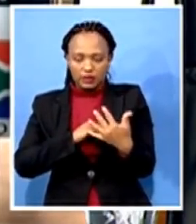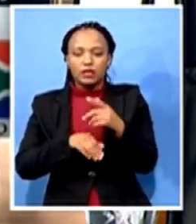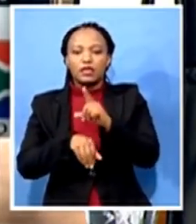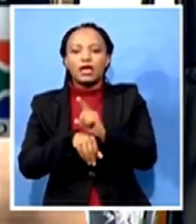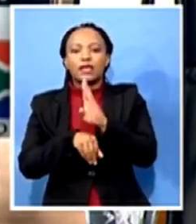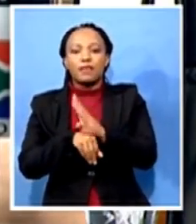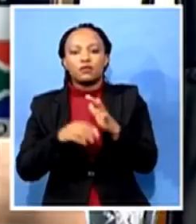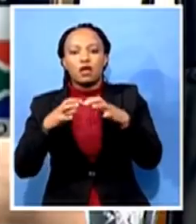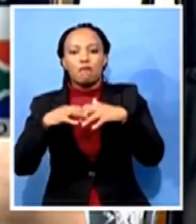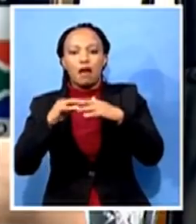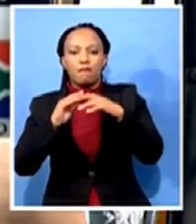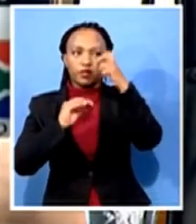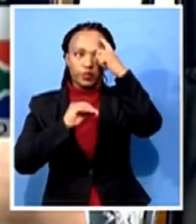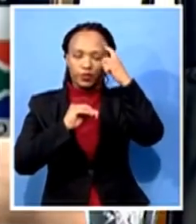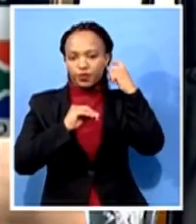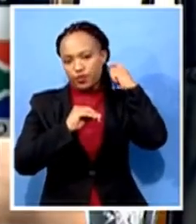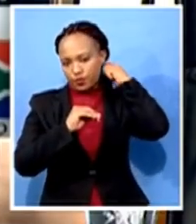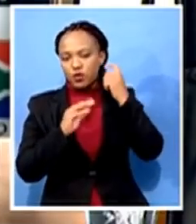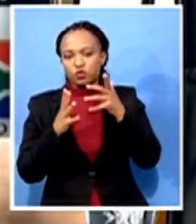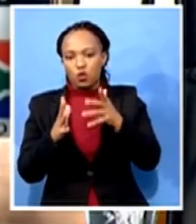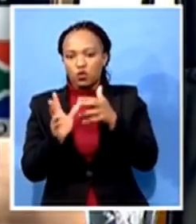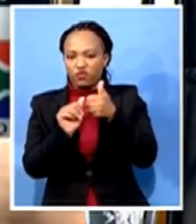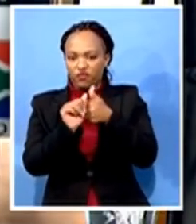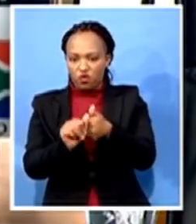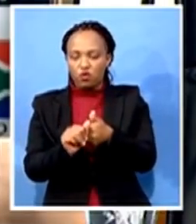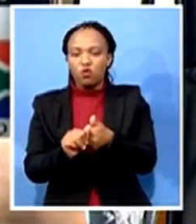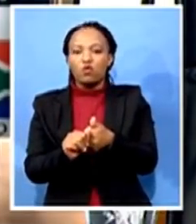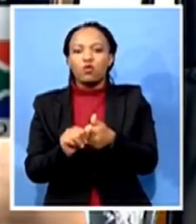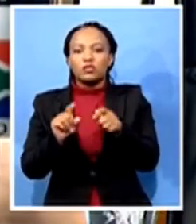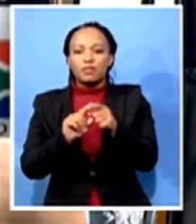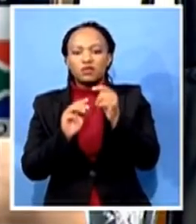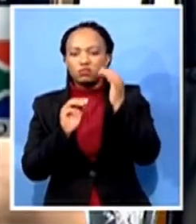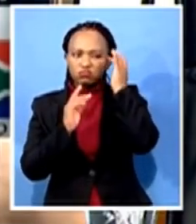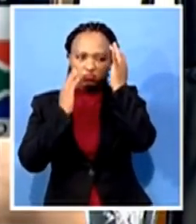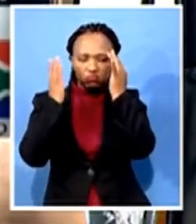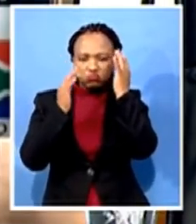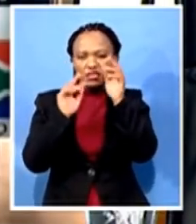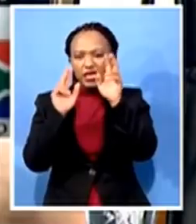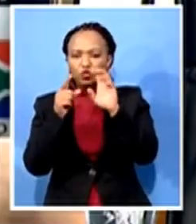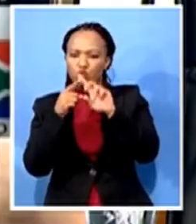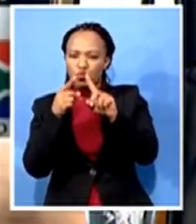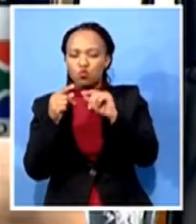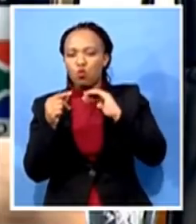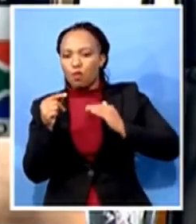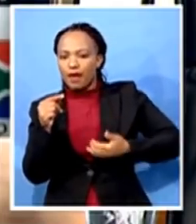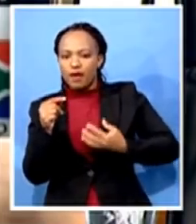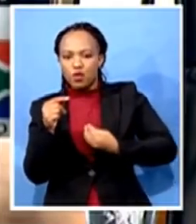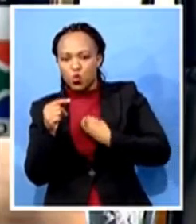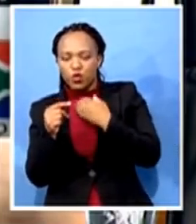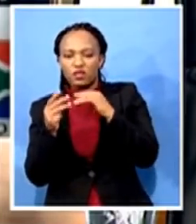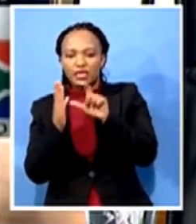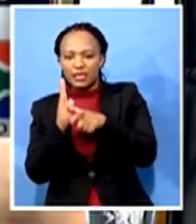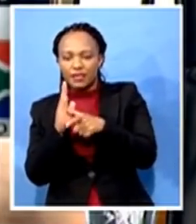surely, considering those issues, indeed there would be new entrants in the database.